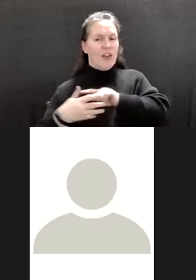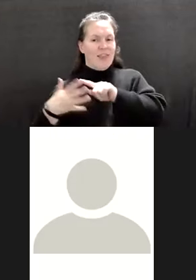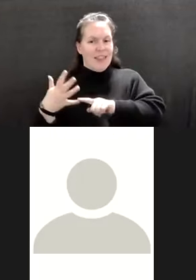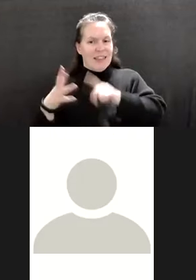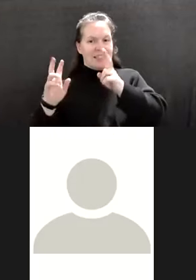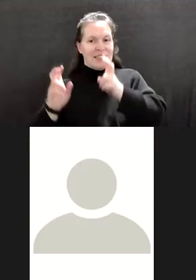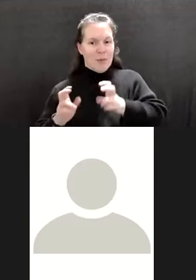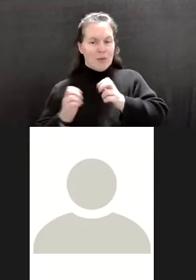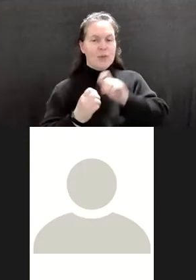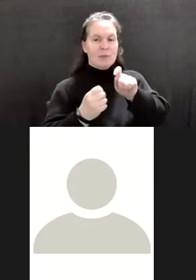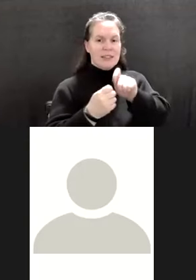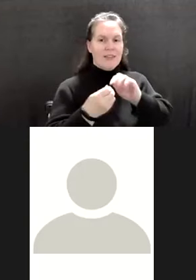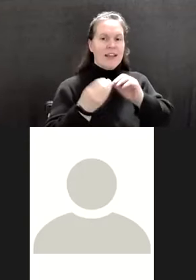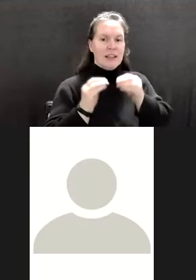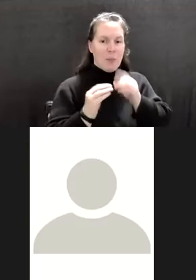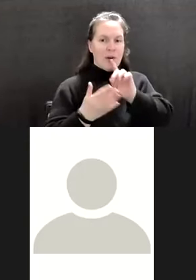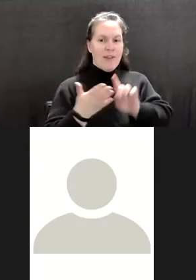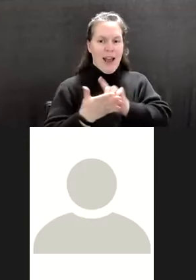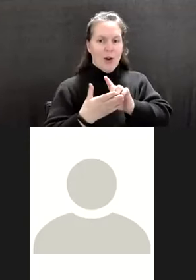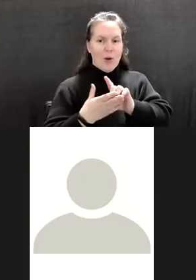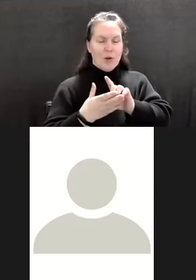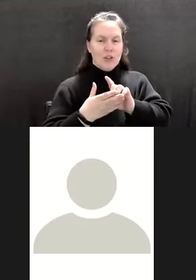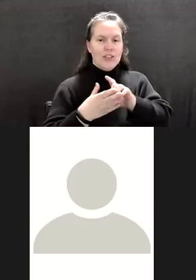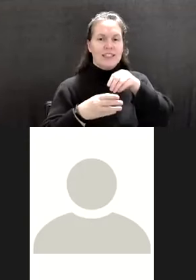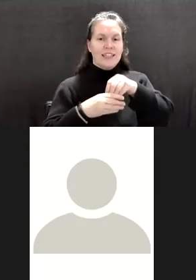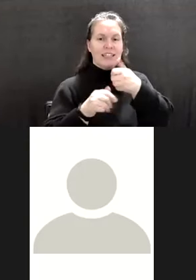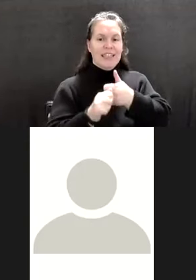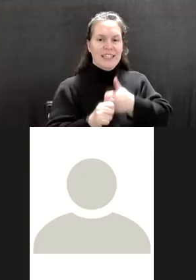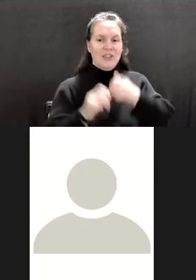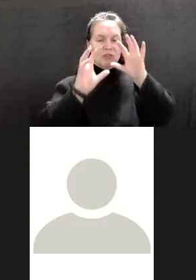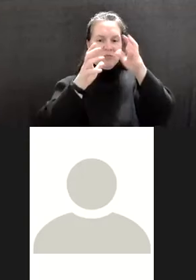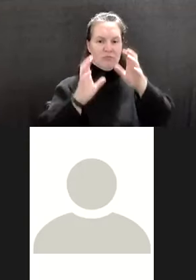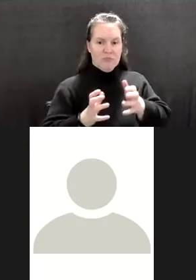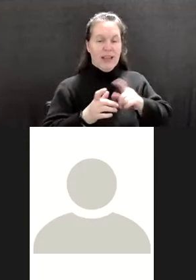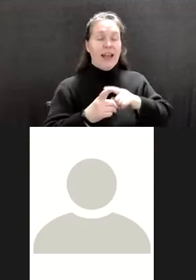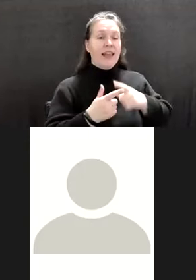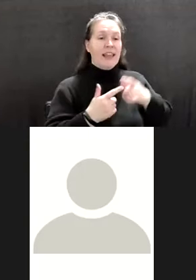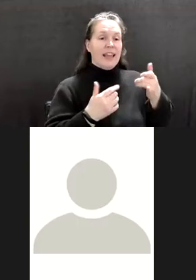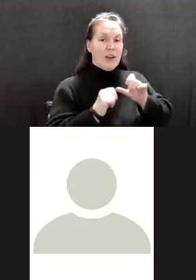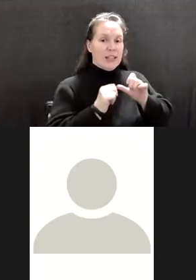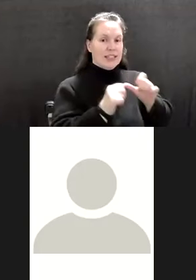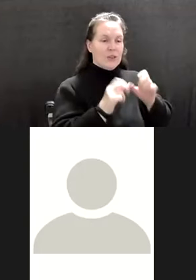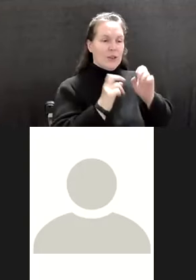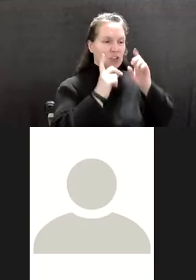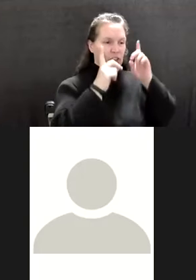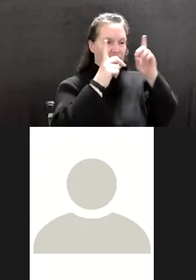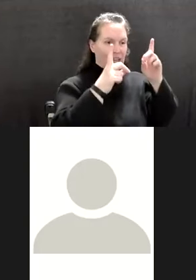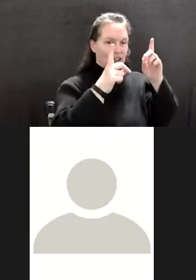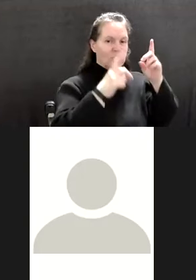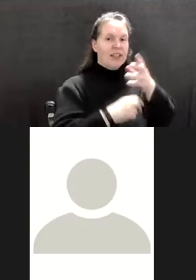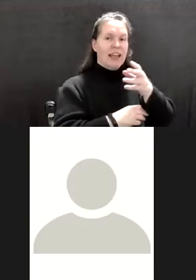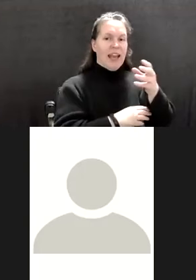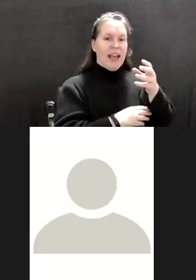many hours needs to be in something. And then I have this leeway really to do continuing education